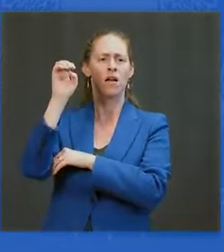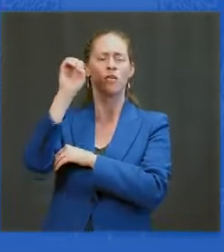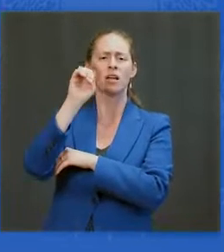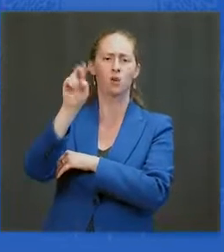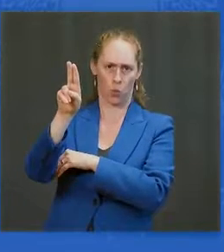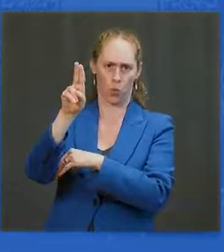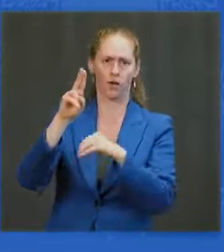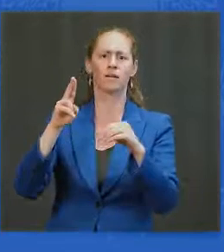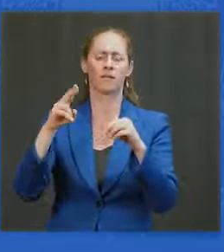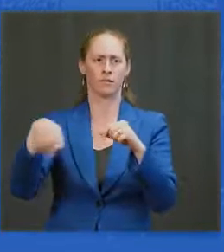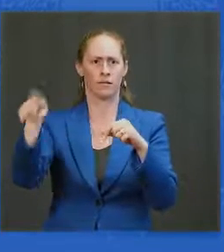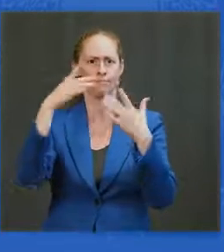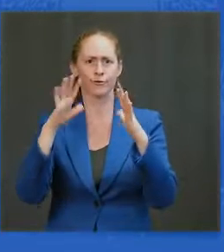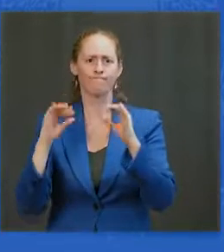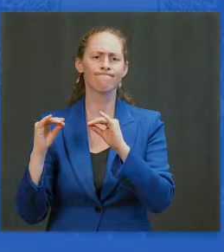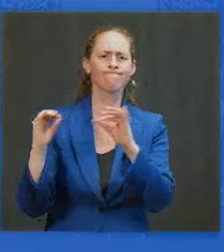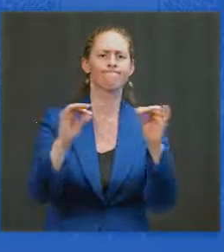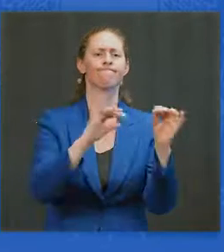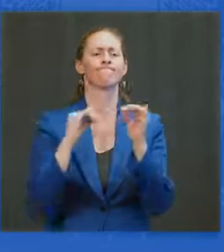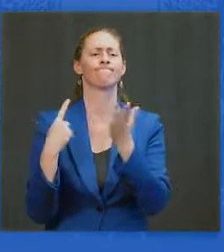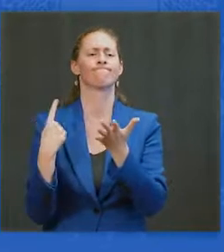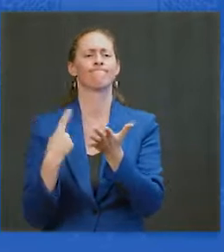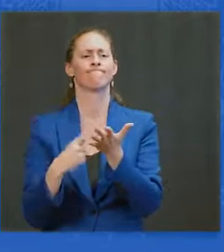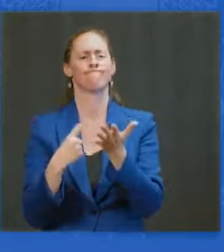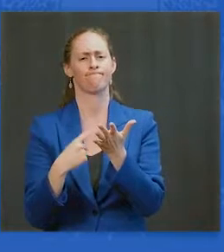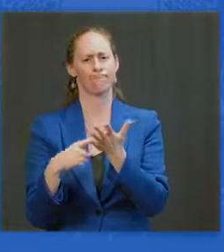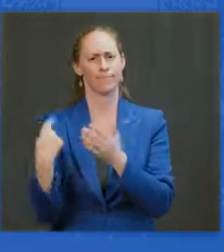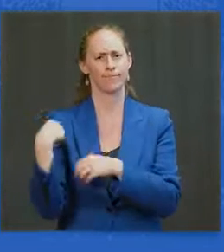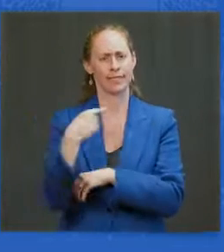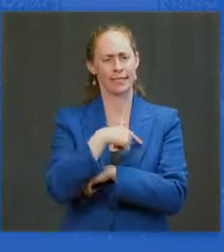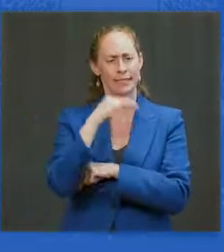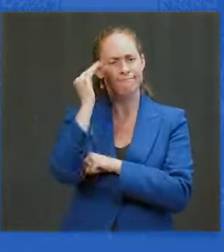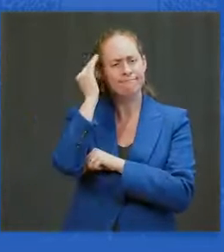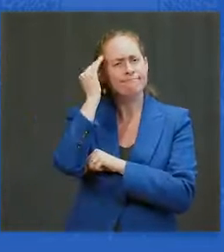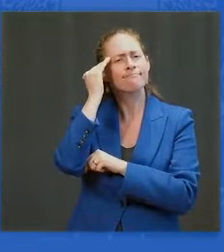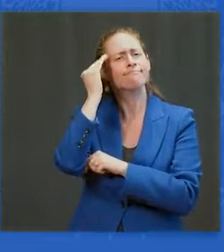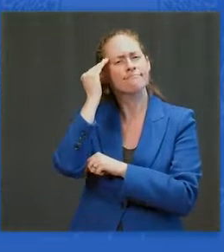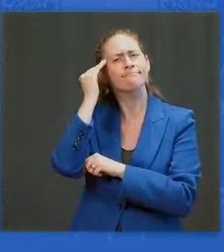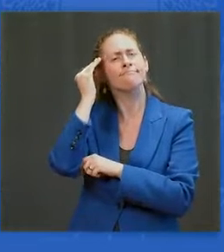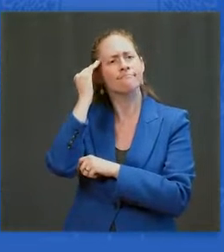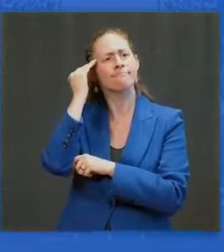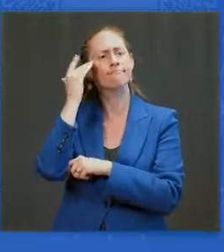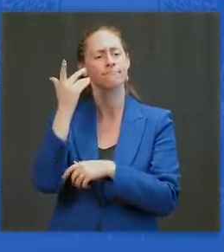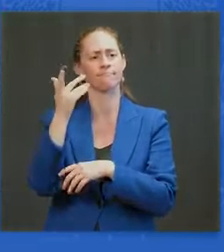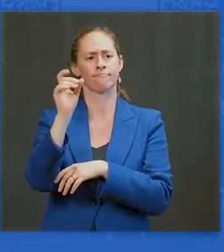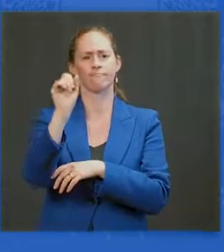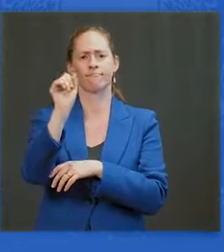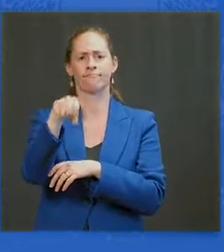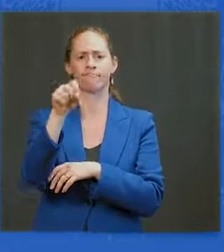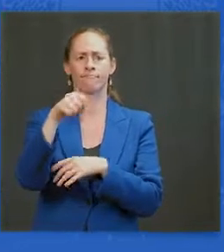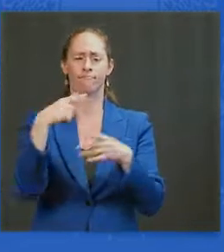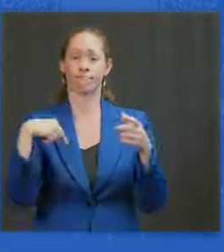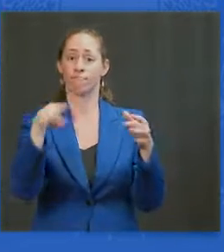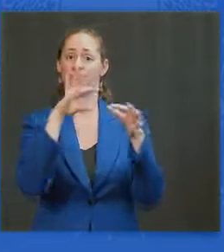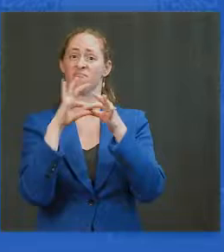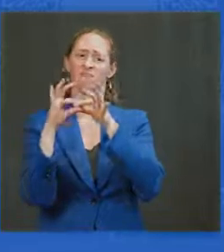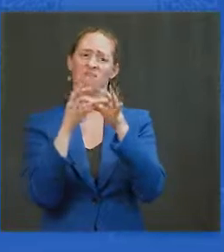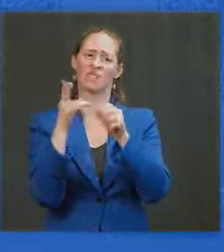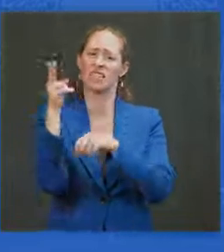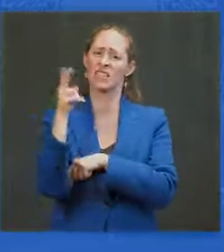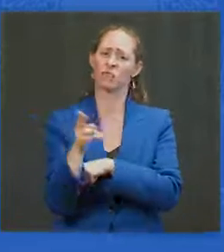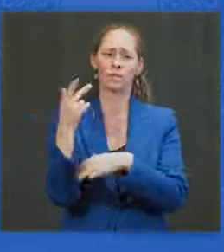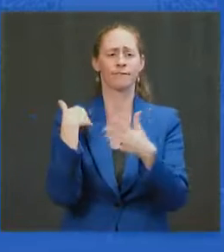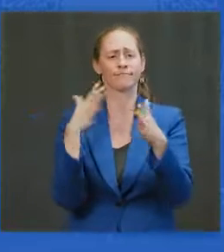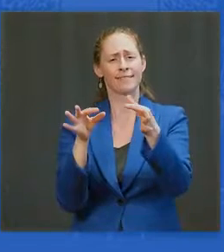solidarity we have seen as we've stood up an unprecedented global effort. I updated our partners on the